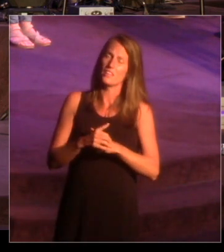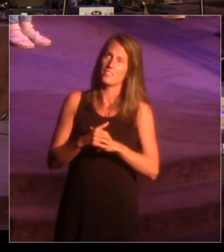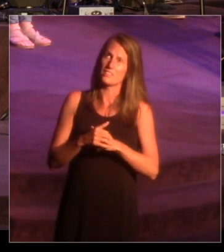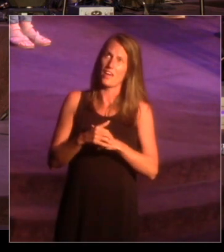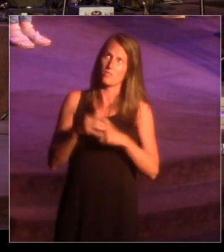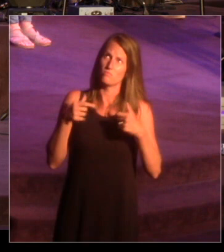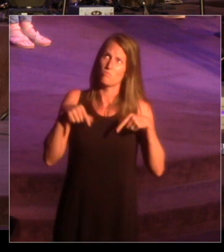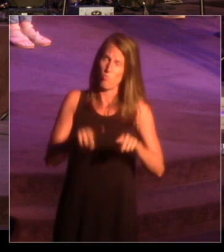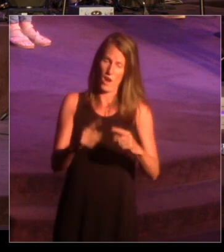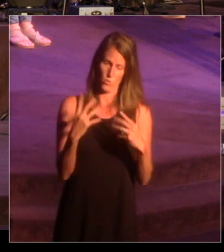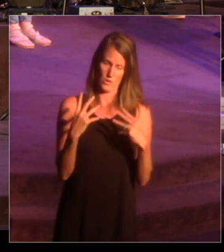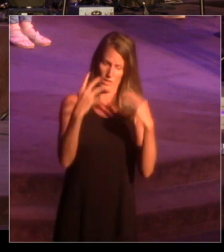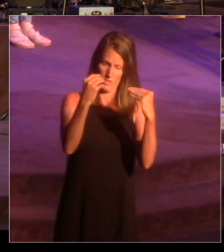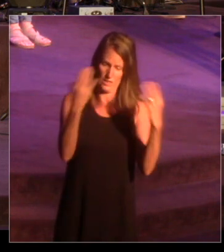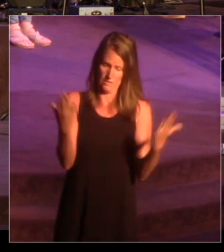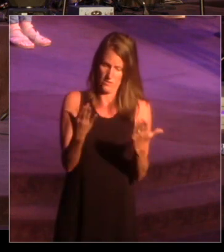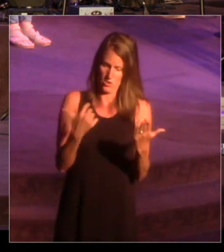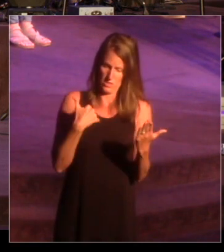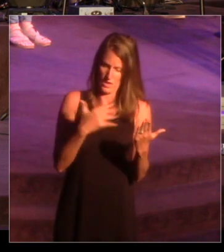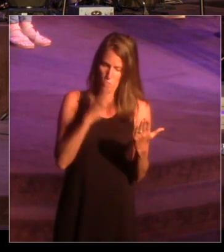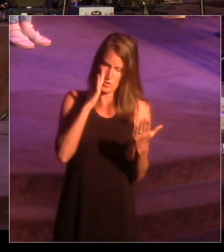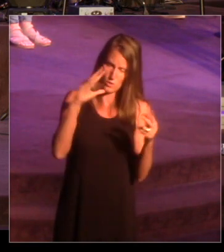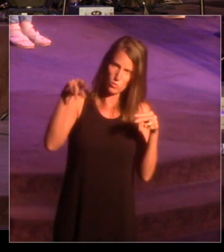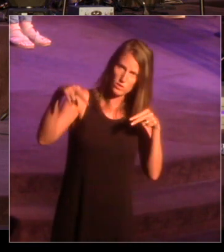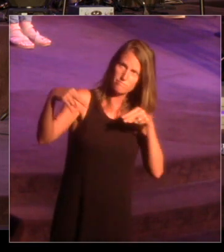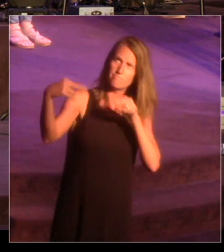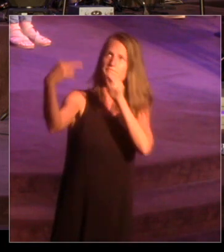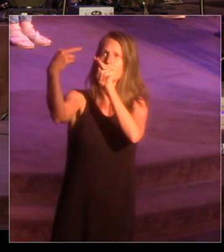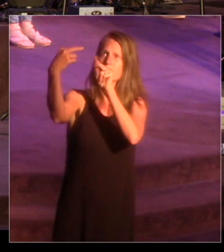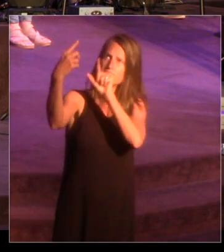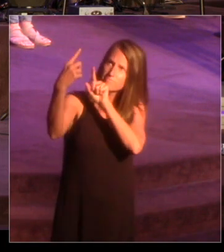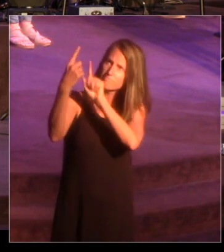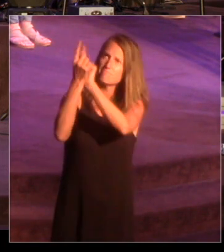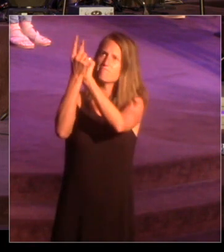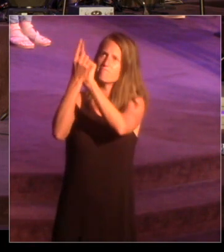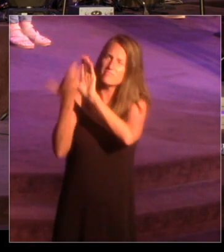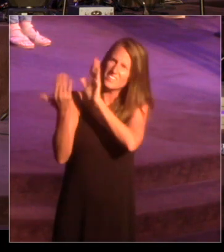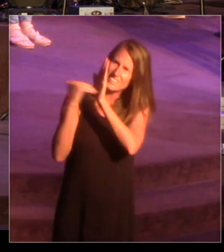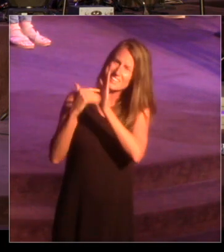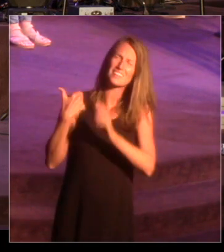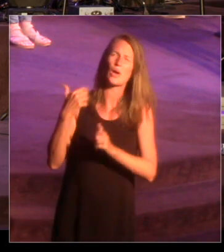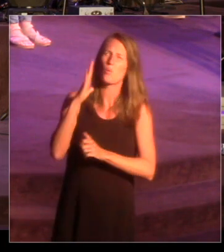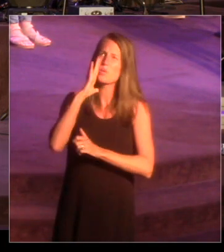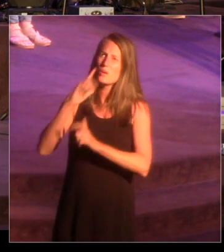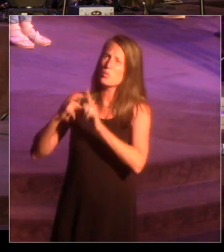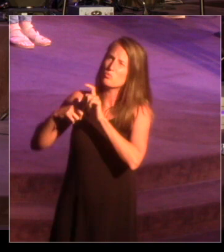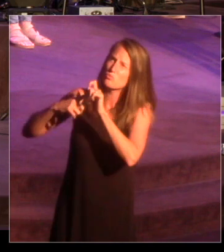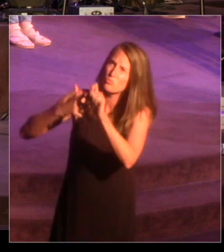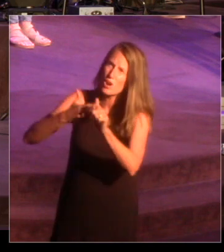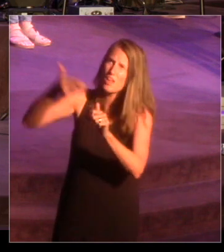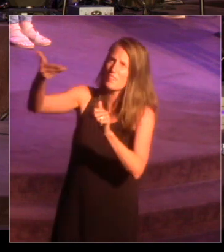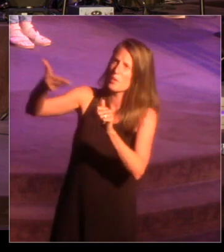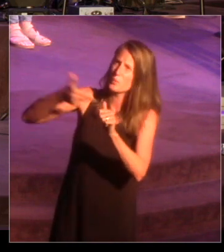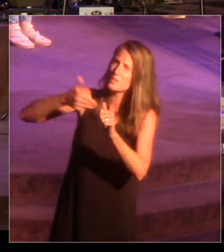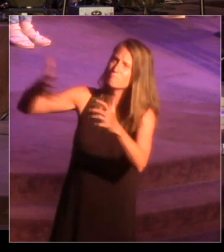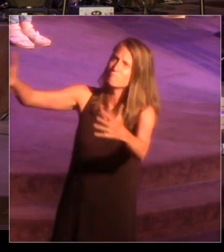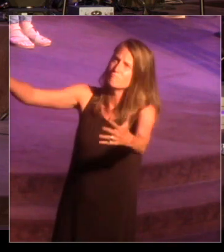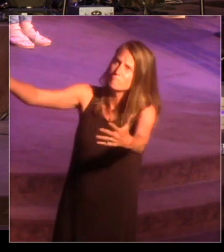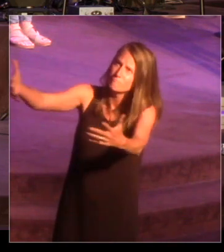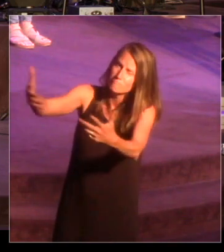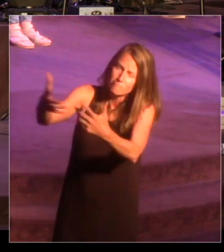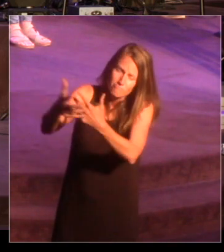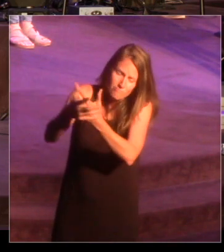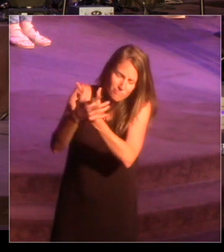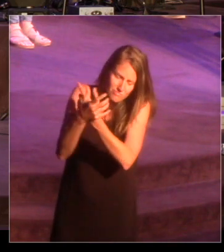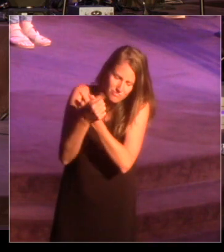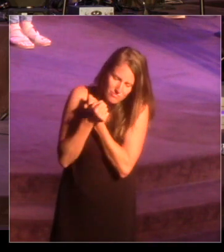place, God, that we would turn back to you. God, that we would run, welcome your embrace. God,